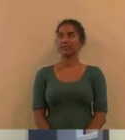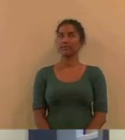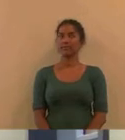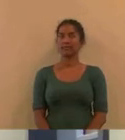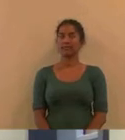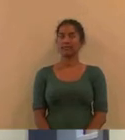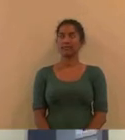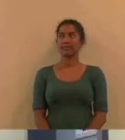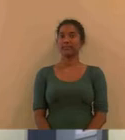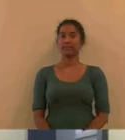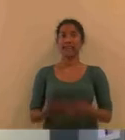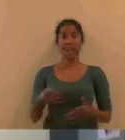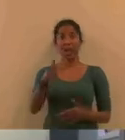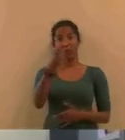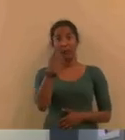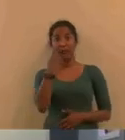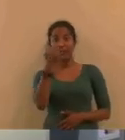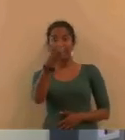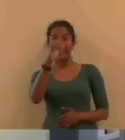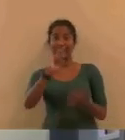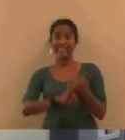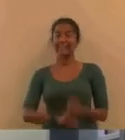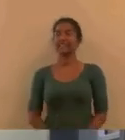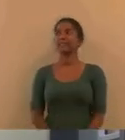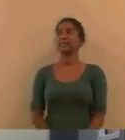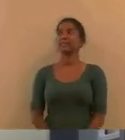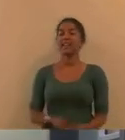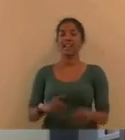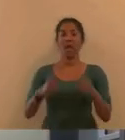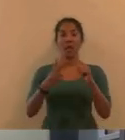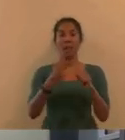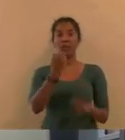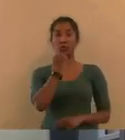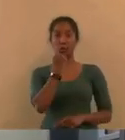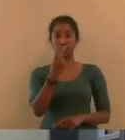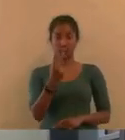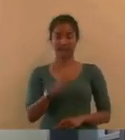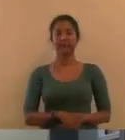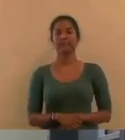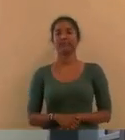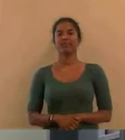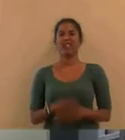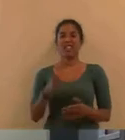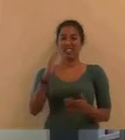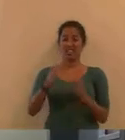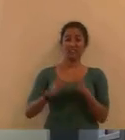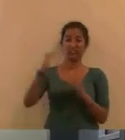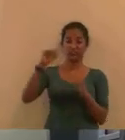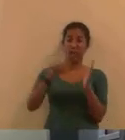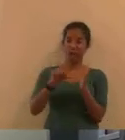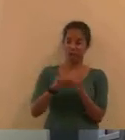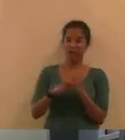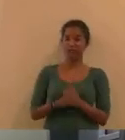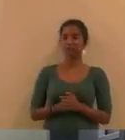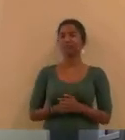Over to you, 60 seconds. Okay, physical challenge number 2. Probably up there with one of the hardest that we're going to do today.